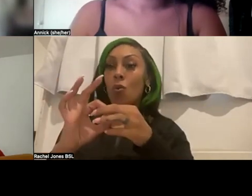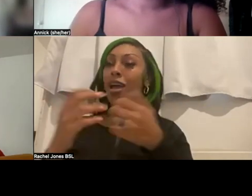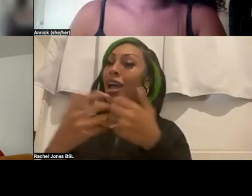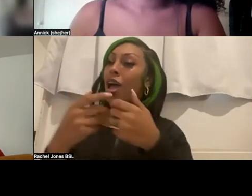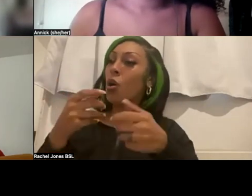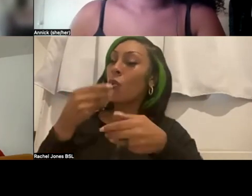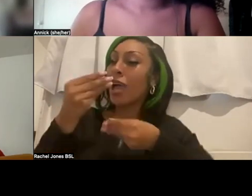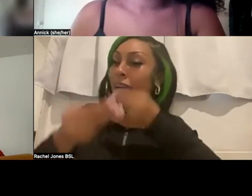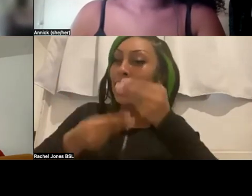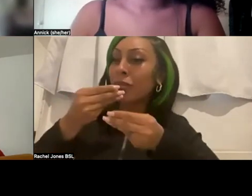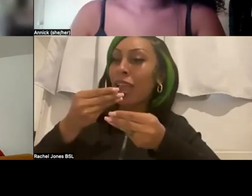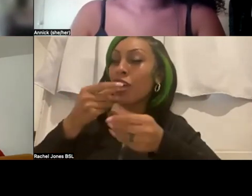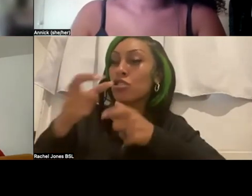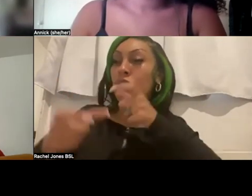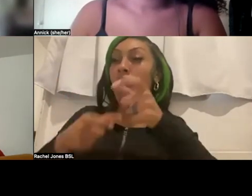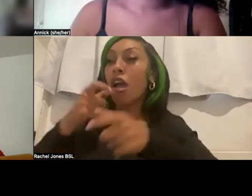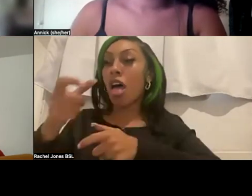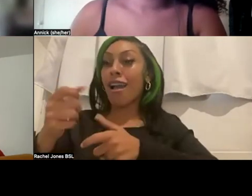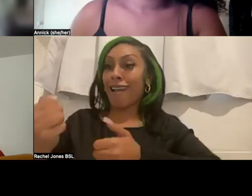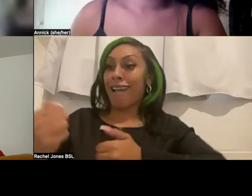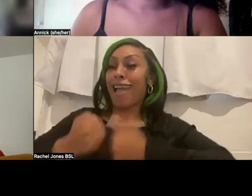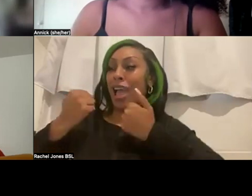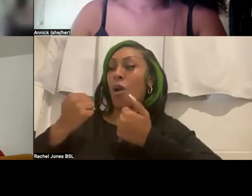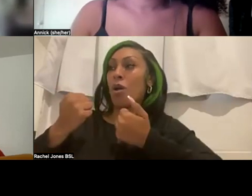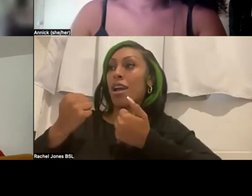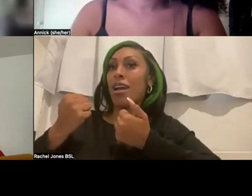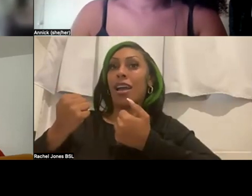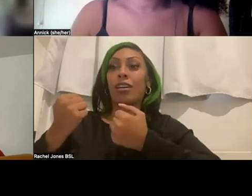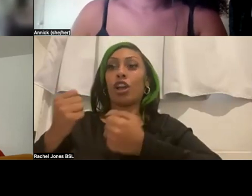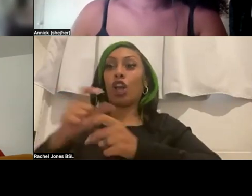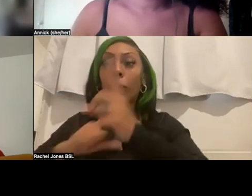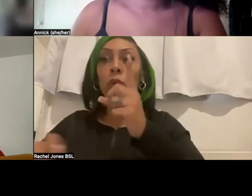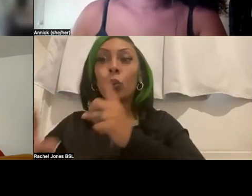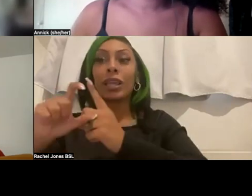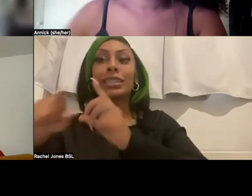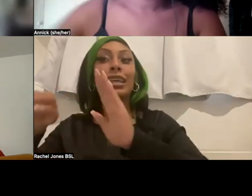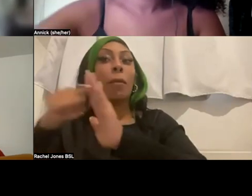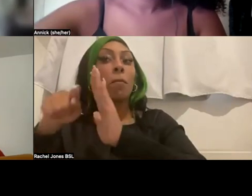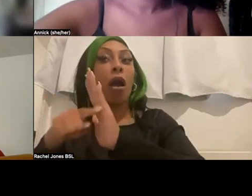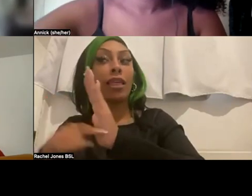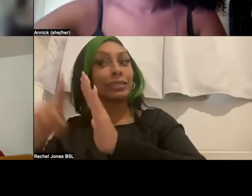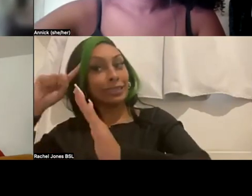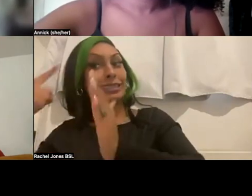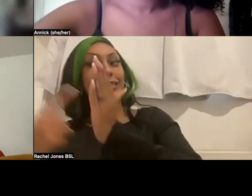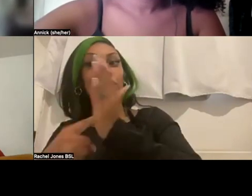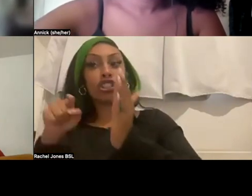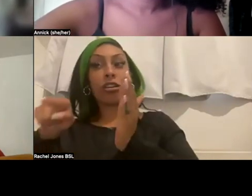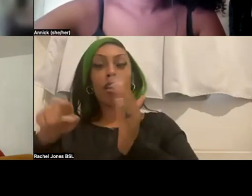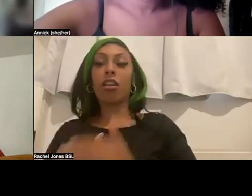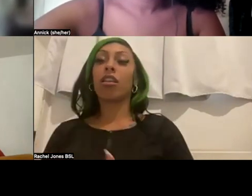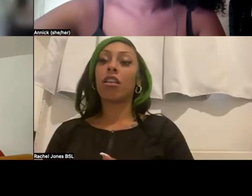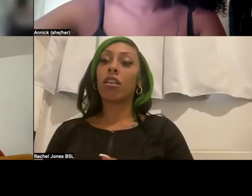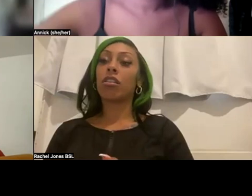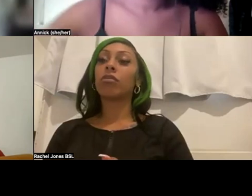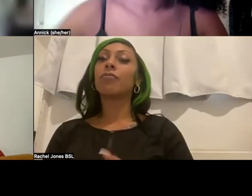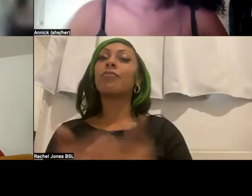policy influences, our makers, and also make our community policymakers? How can we draw on research methods